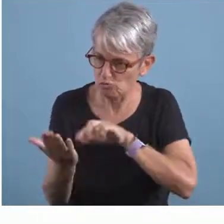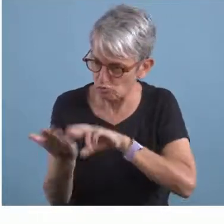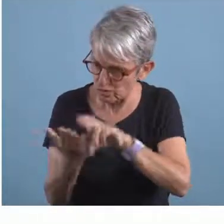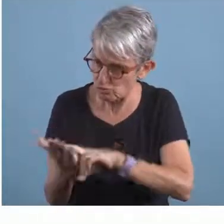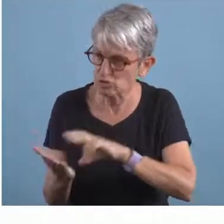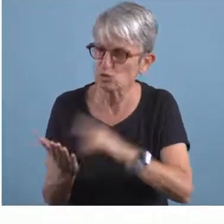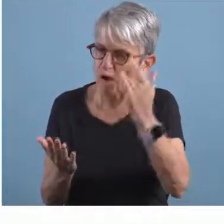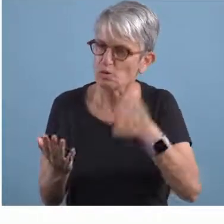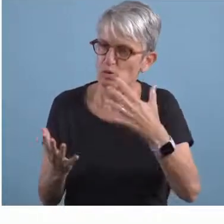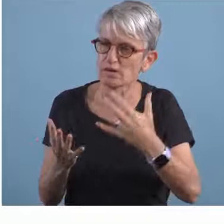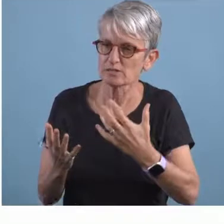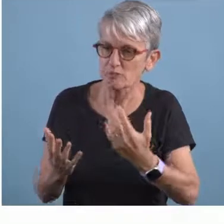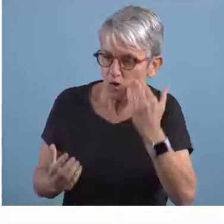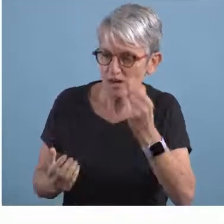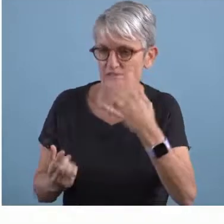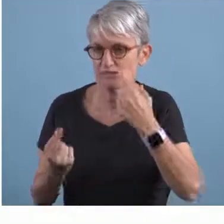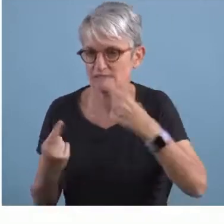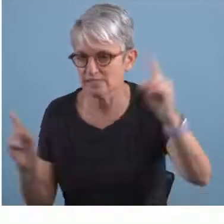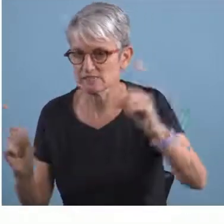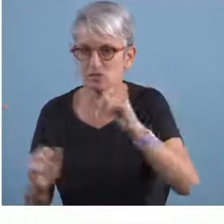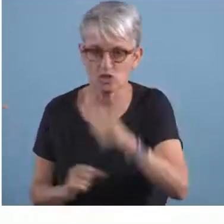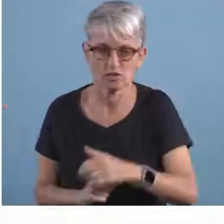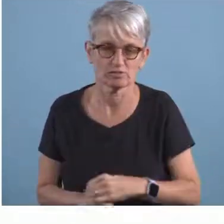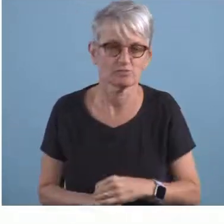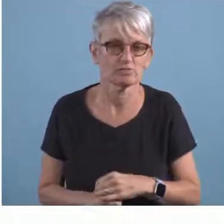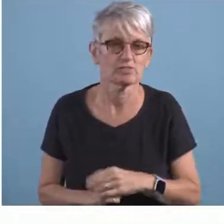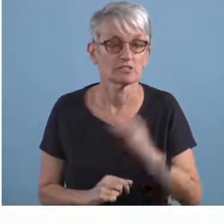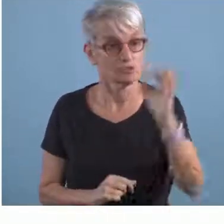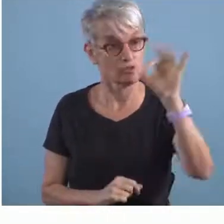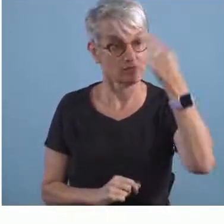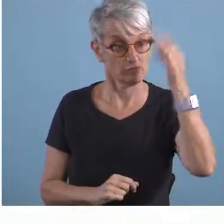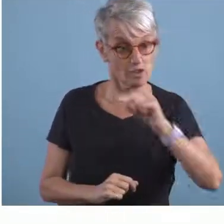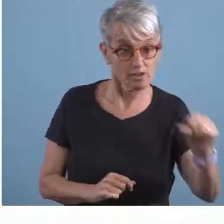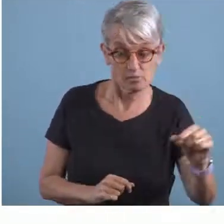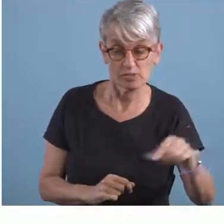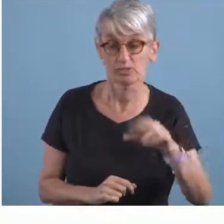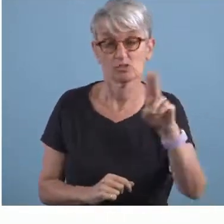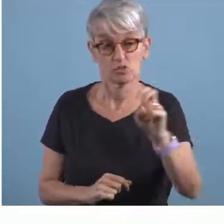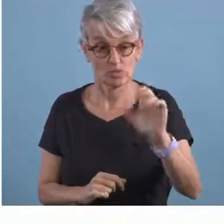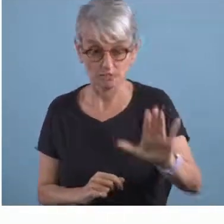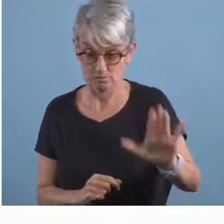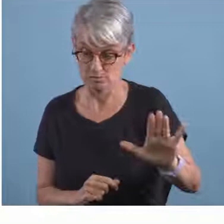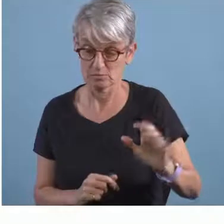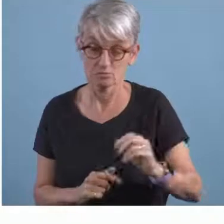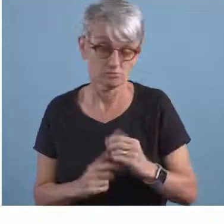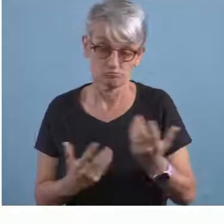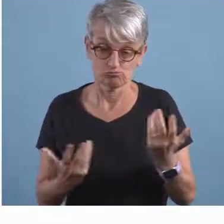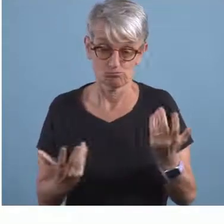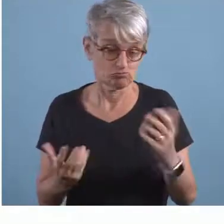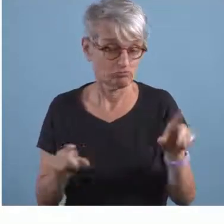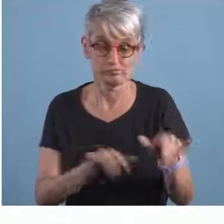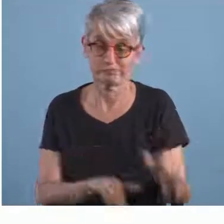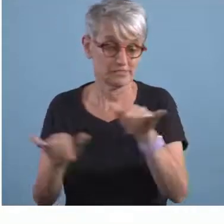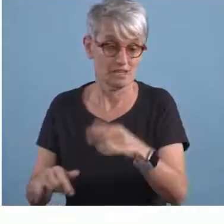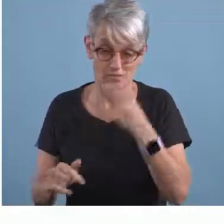not." So from a research perspective or from a federal government perspective in the US, the same thing is being